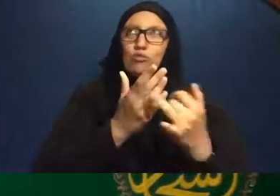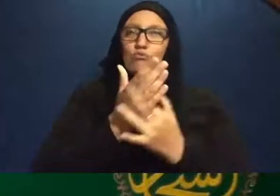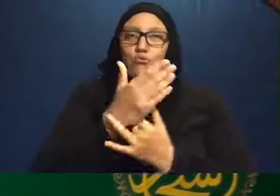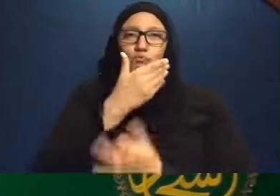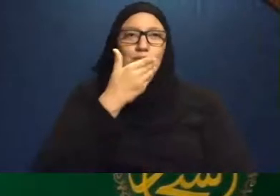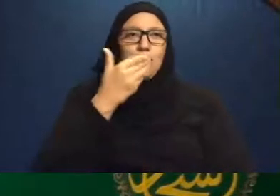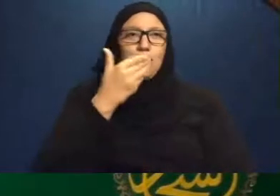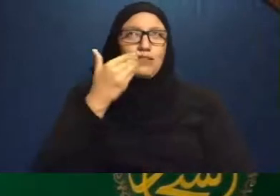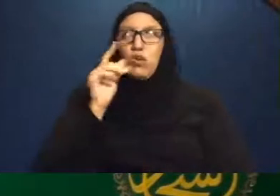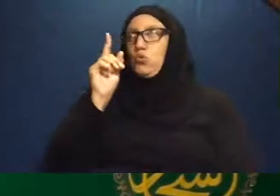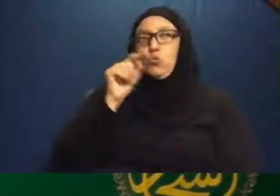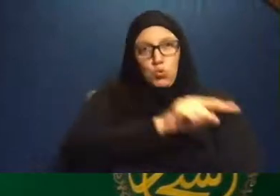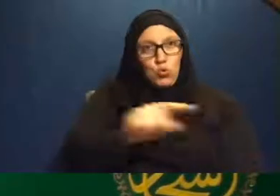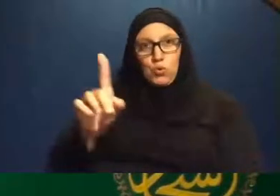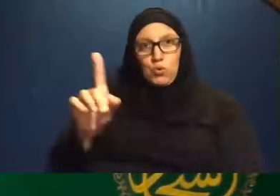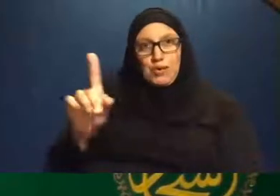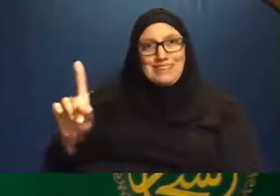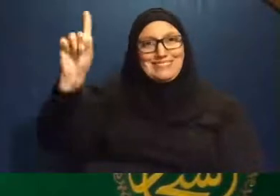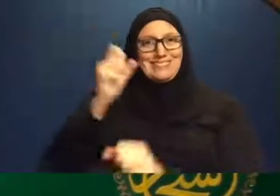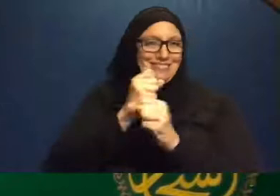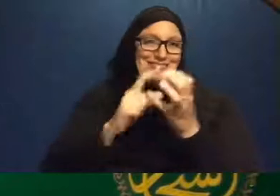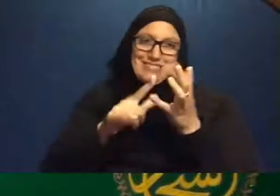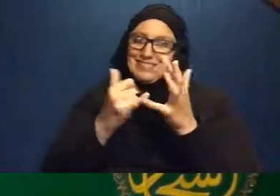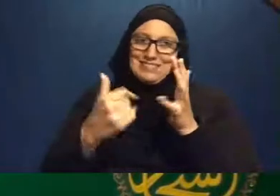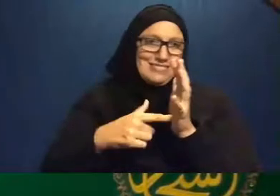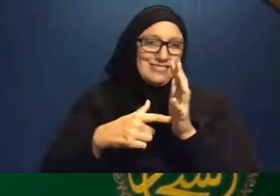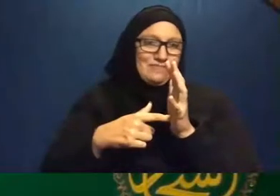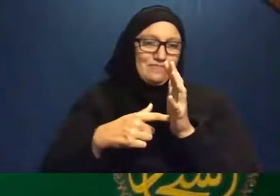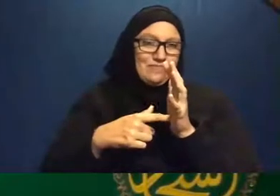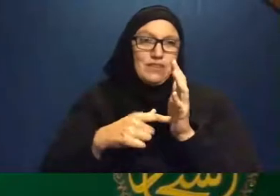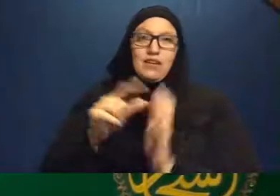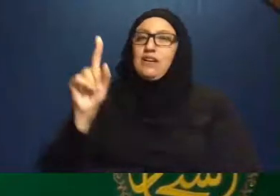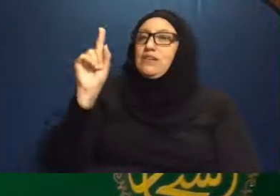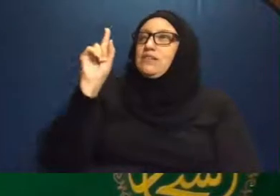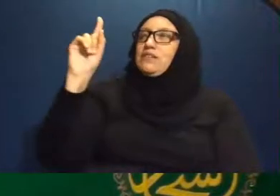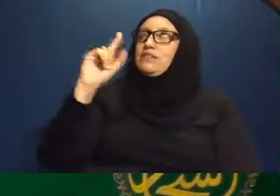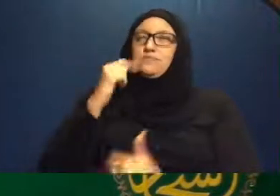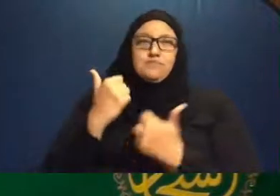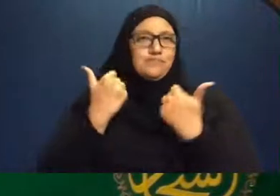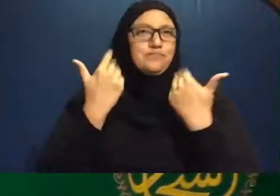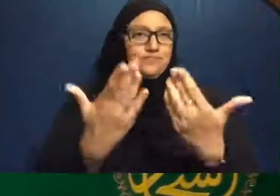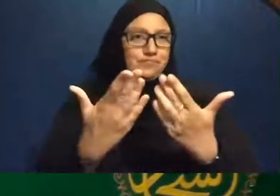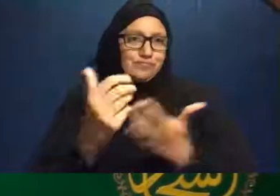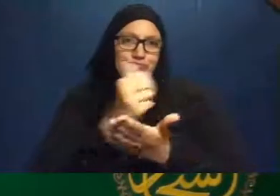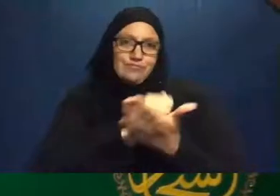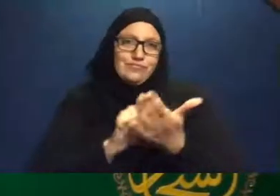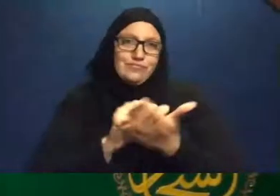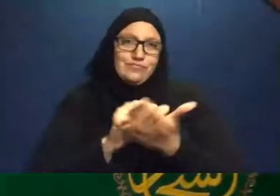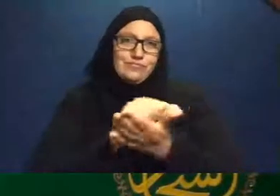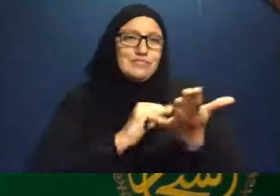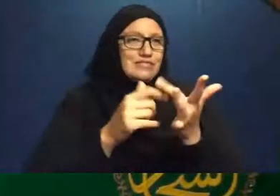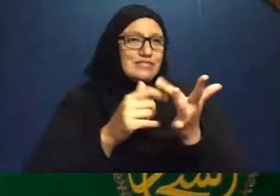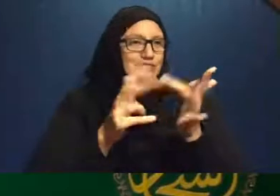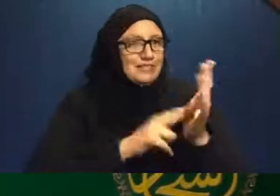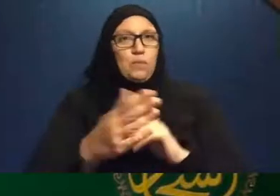month of Ramadan, you were my guest. I am not going to be hospitable to you with less than forgiving your sins and